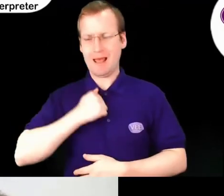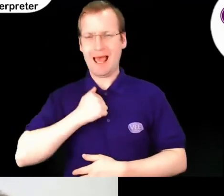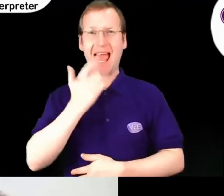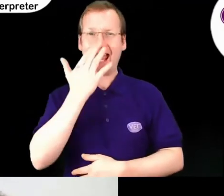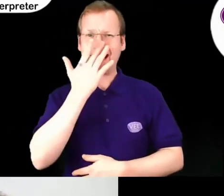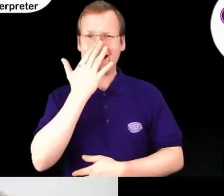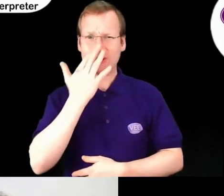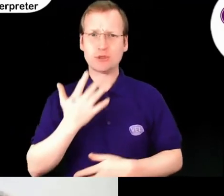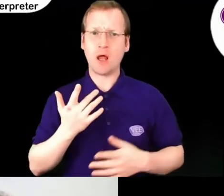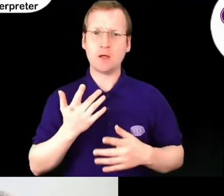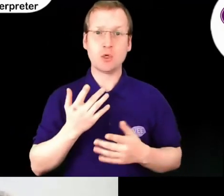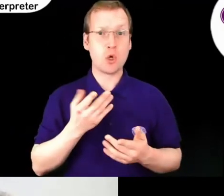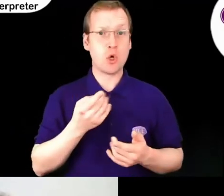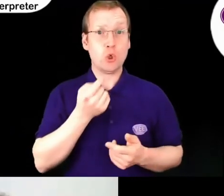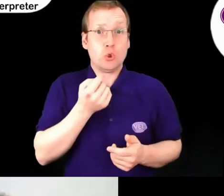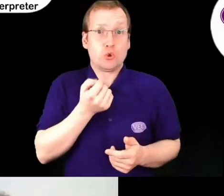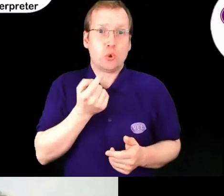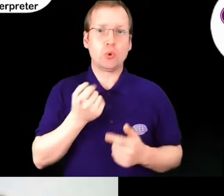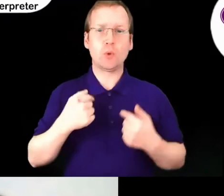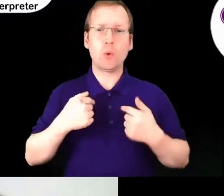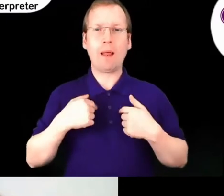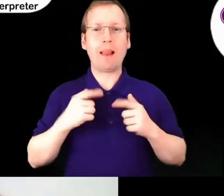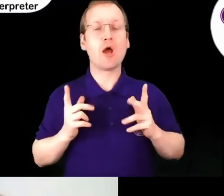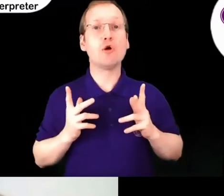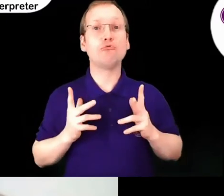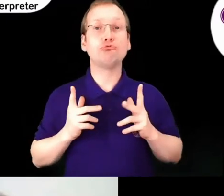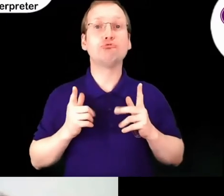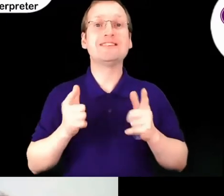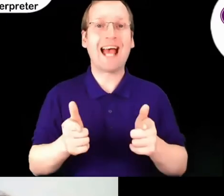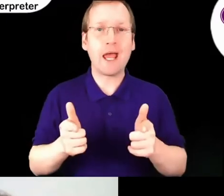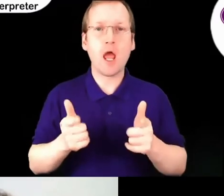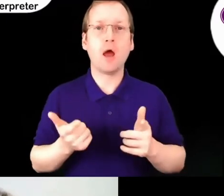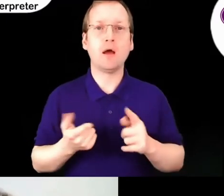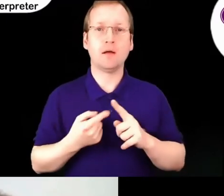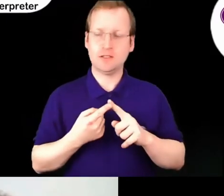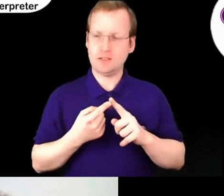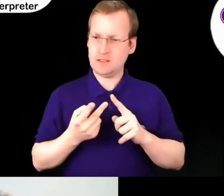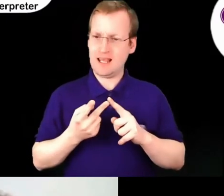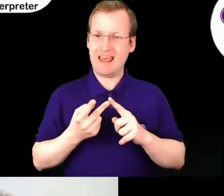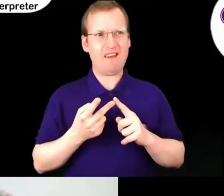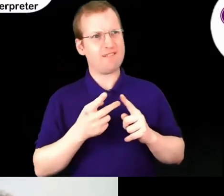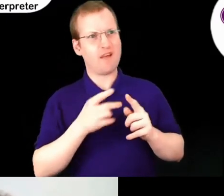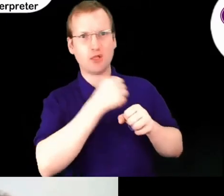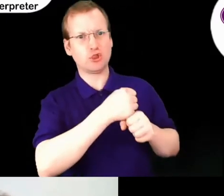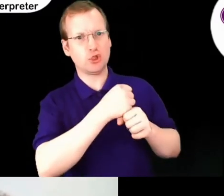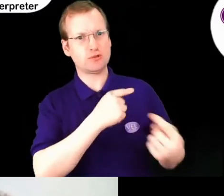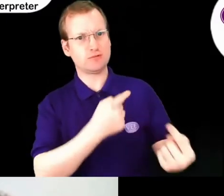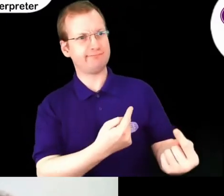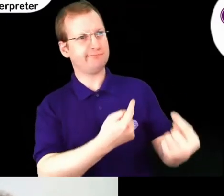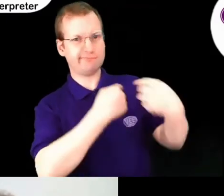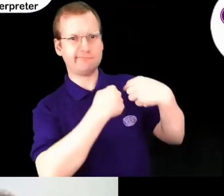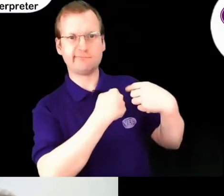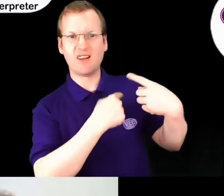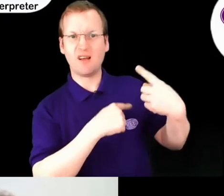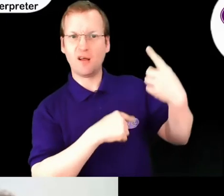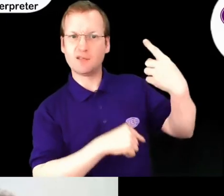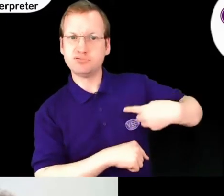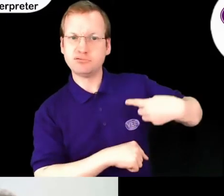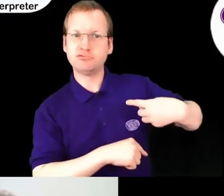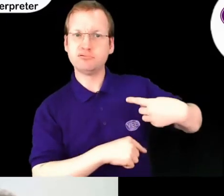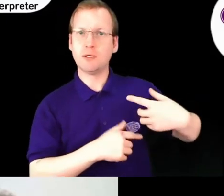I could be retiring soon. And therefore, you know, if I were penalised by the church for making